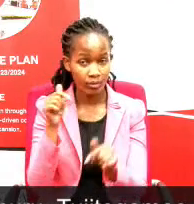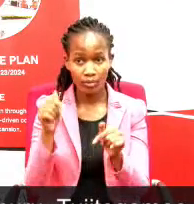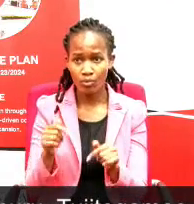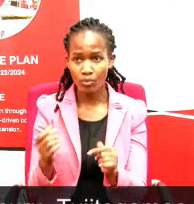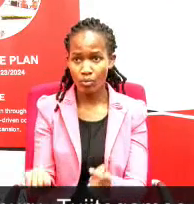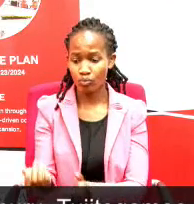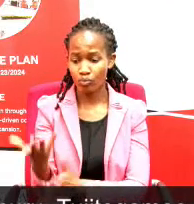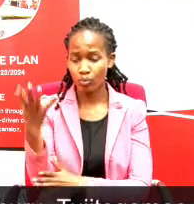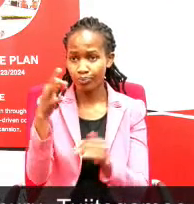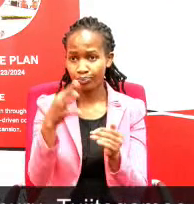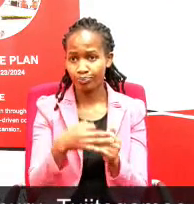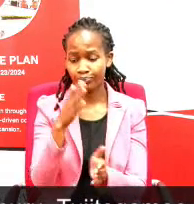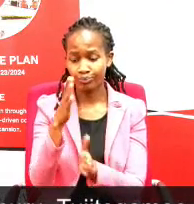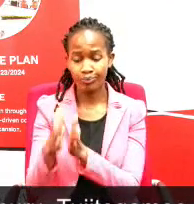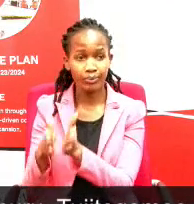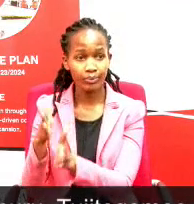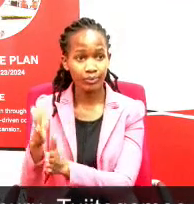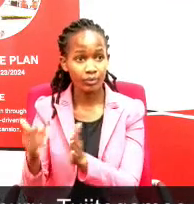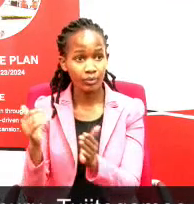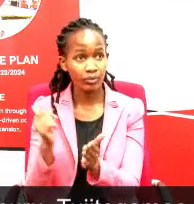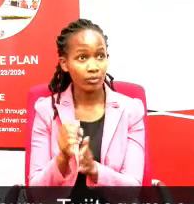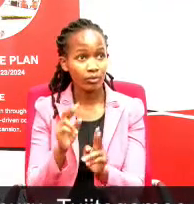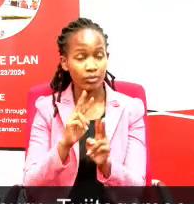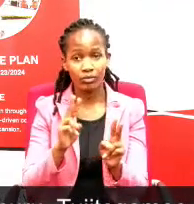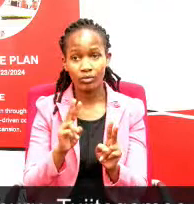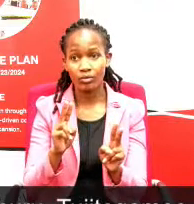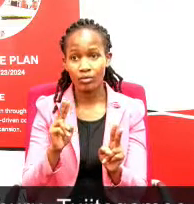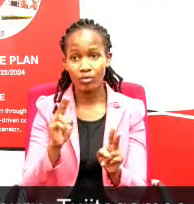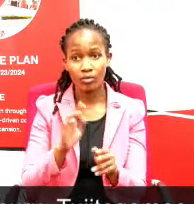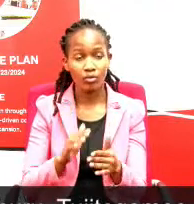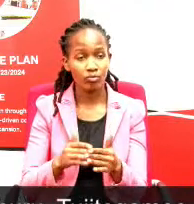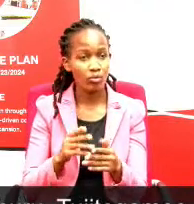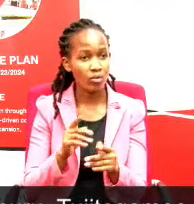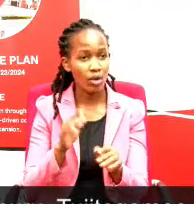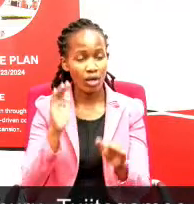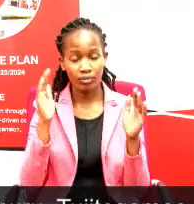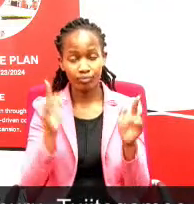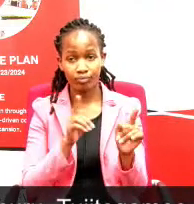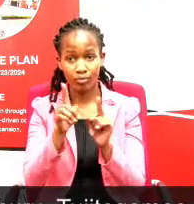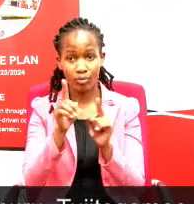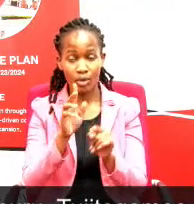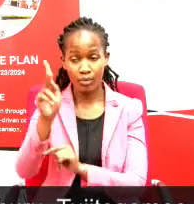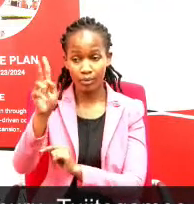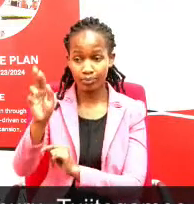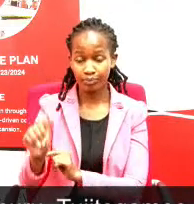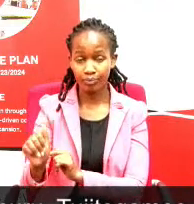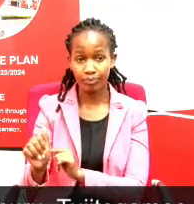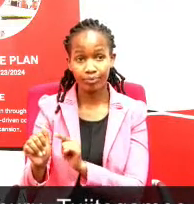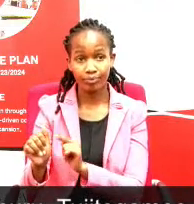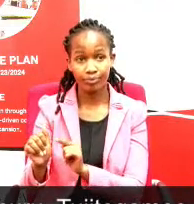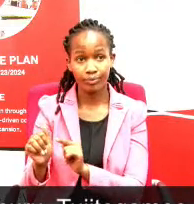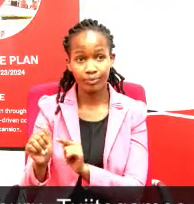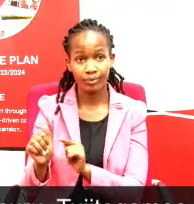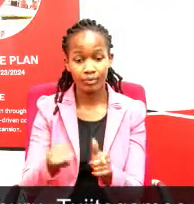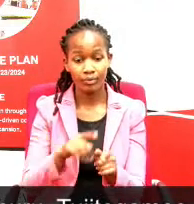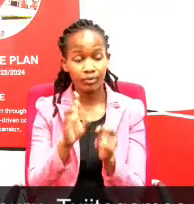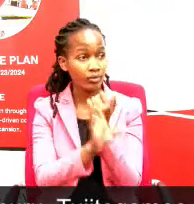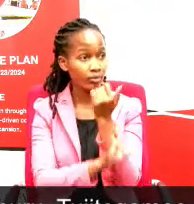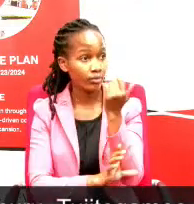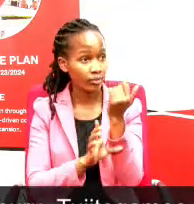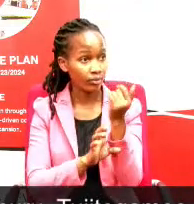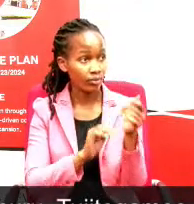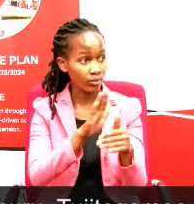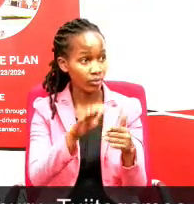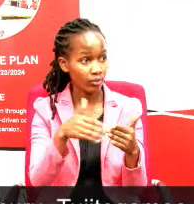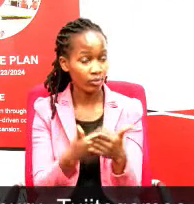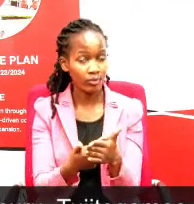Today's launch of the 8th Corporate Plan has indeed marked a great milestone by Kenya Revenue Authority and the country as a